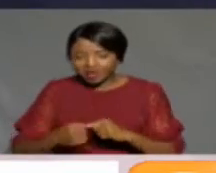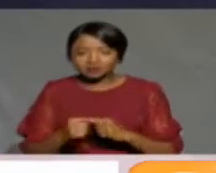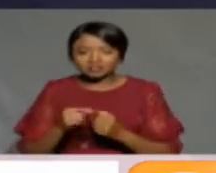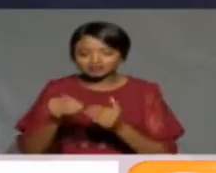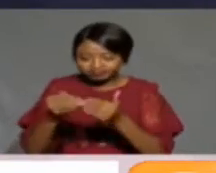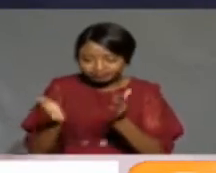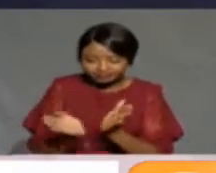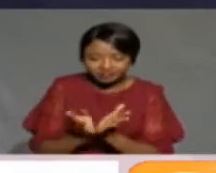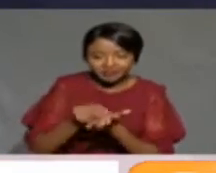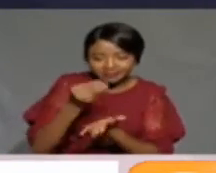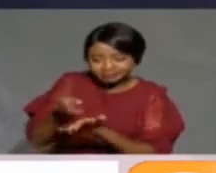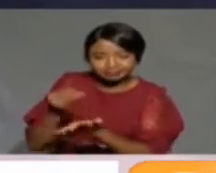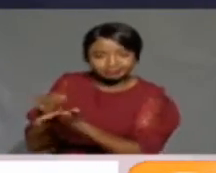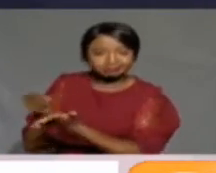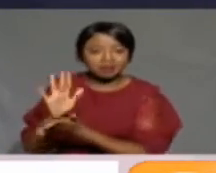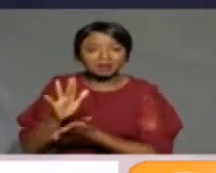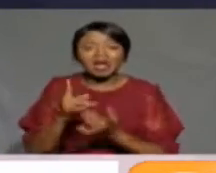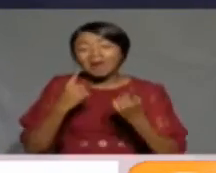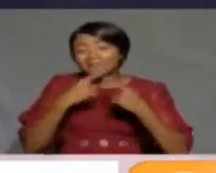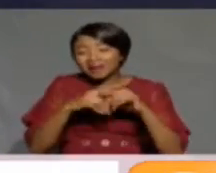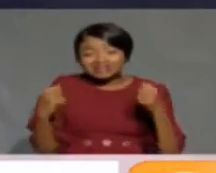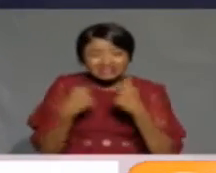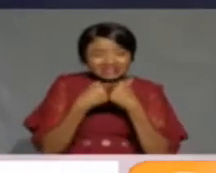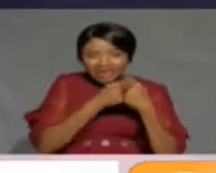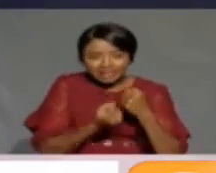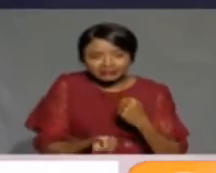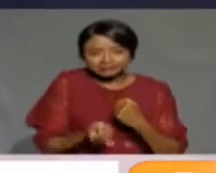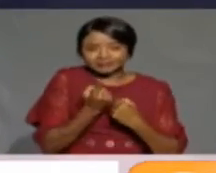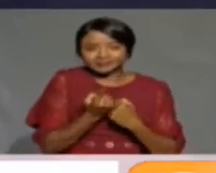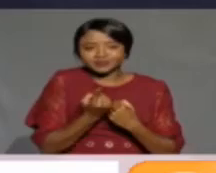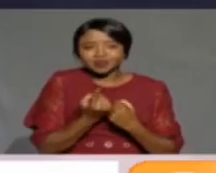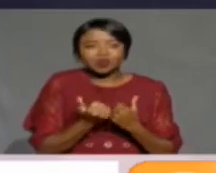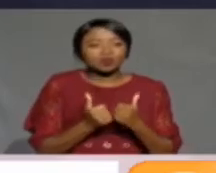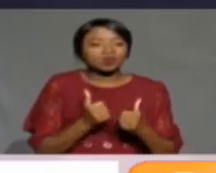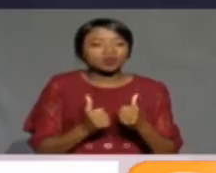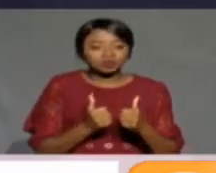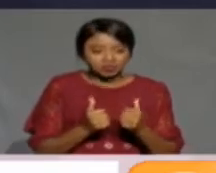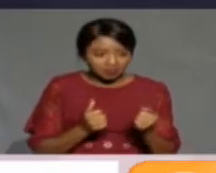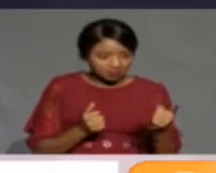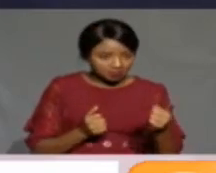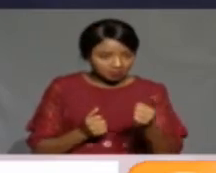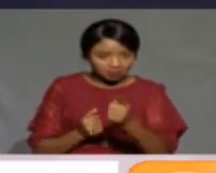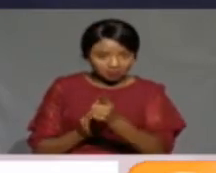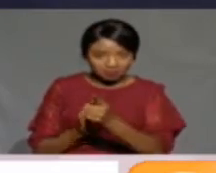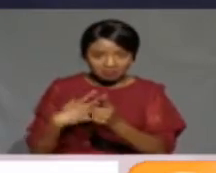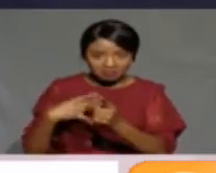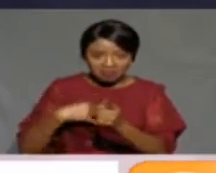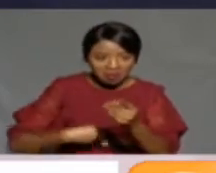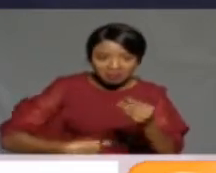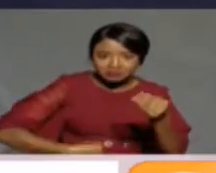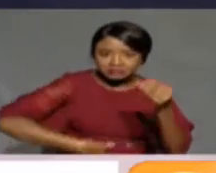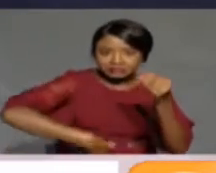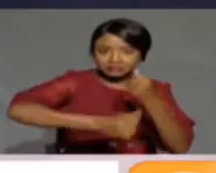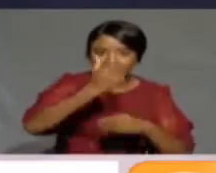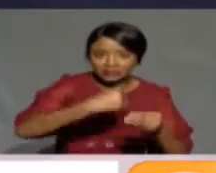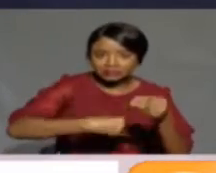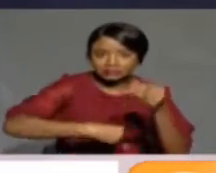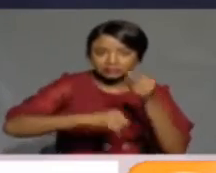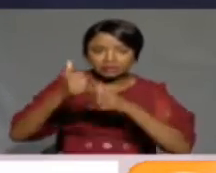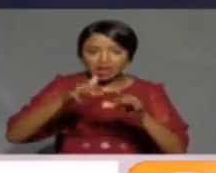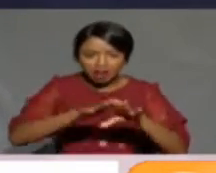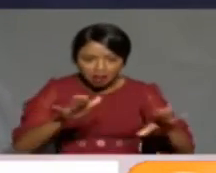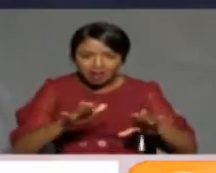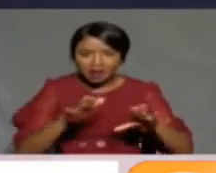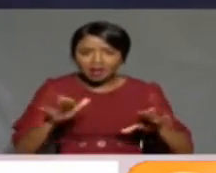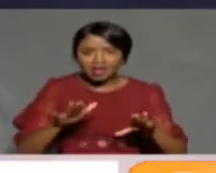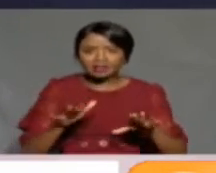the process. Okay. Now, the challenge came also at that point, because these people started selling land to third parties, uh-huh. second